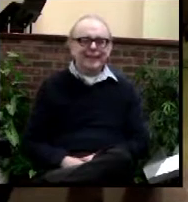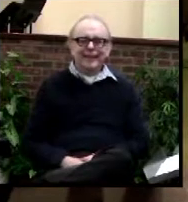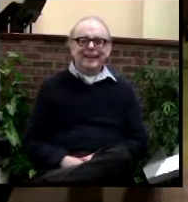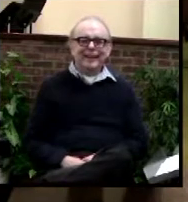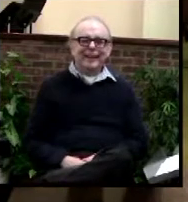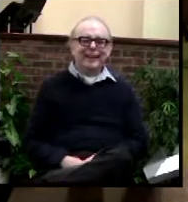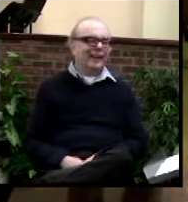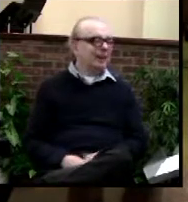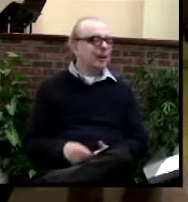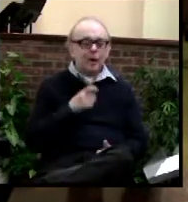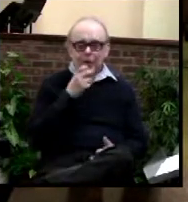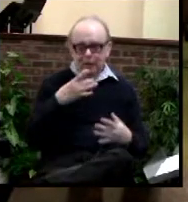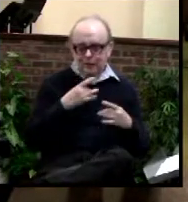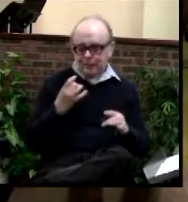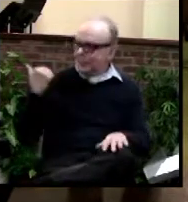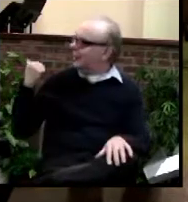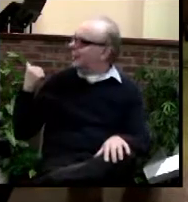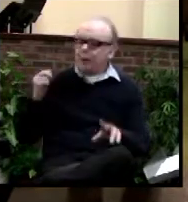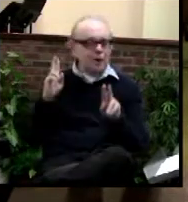Who would like to wear this shirt?